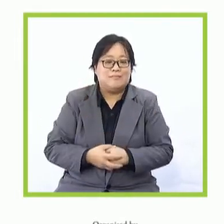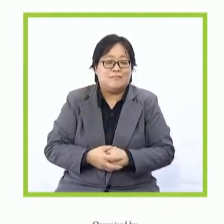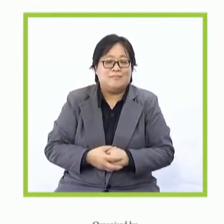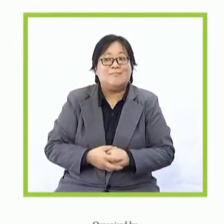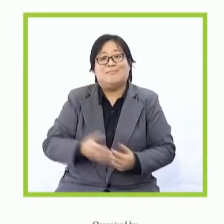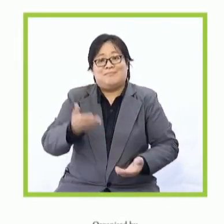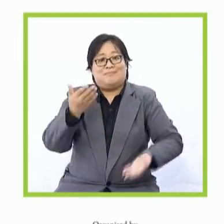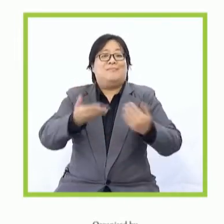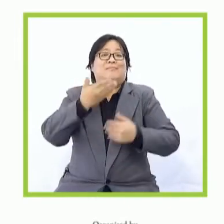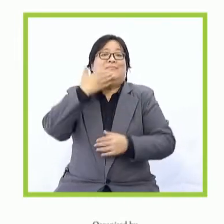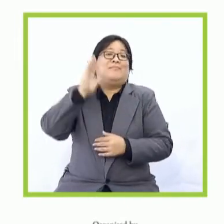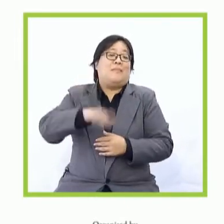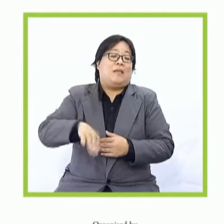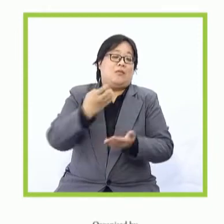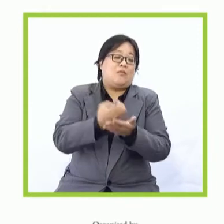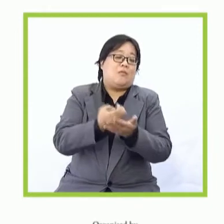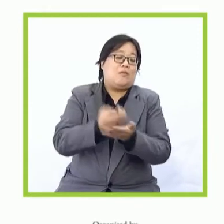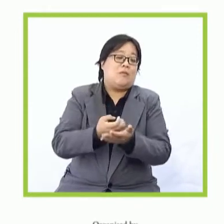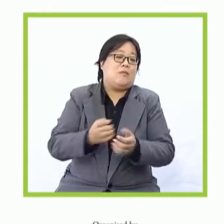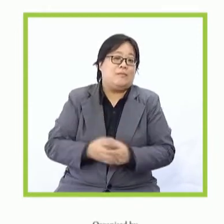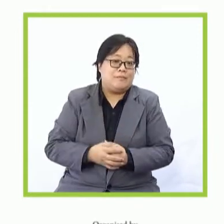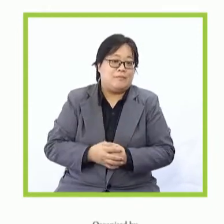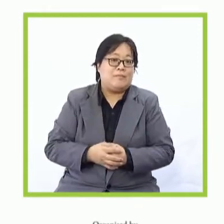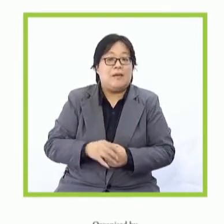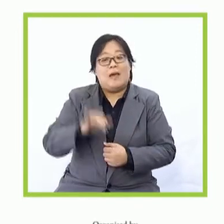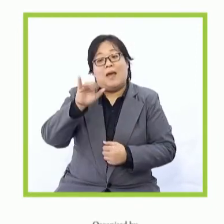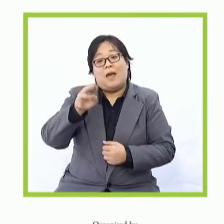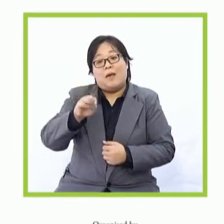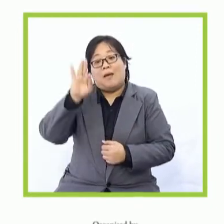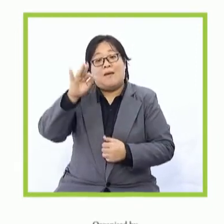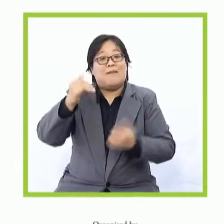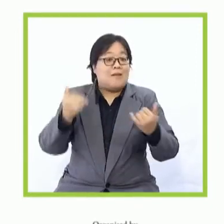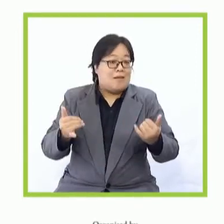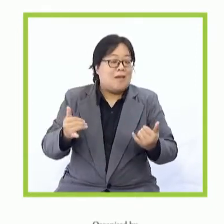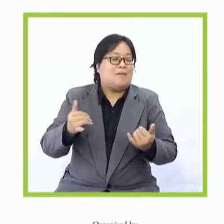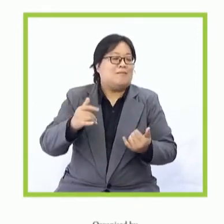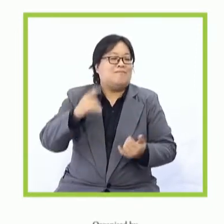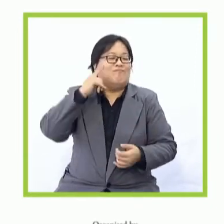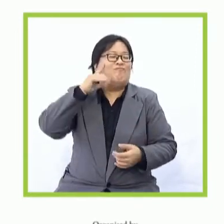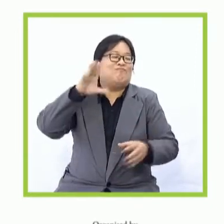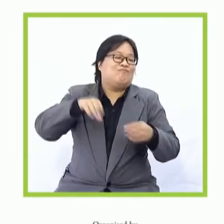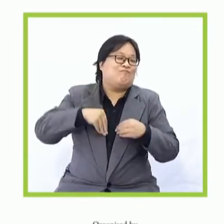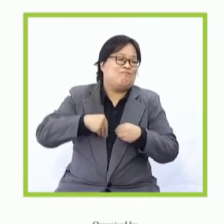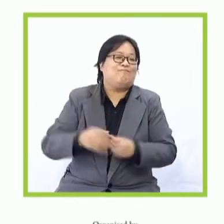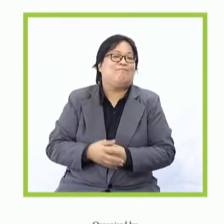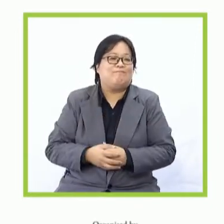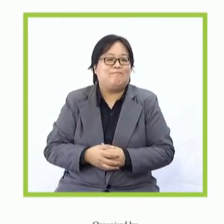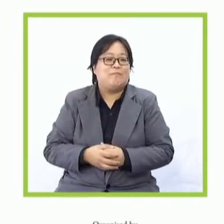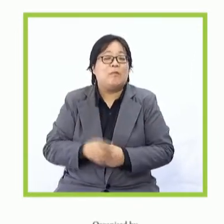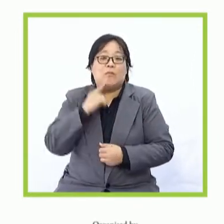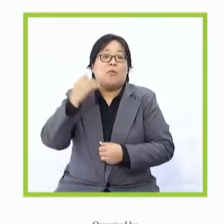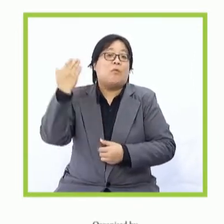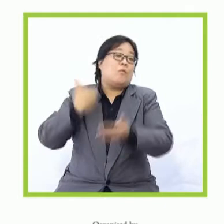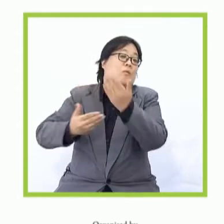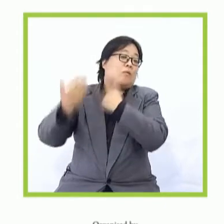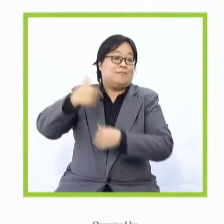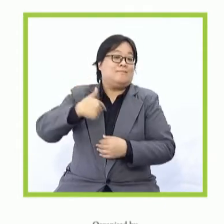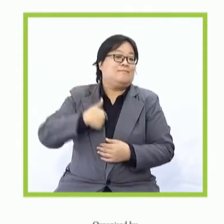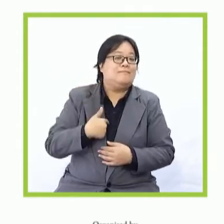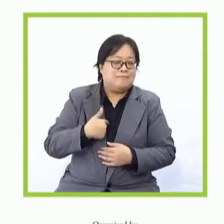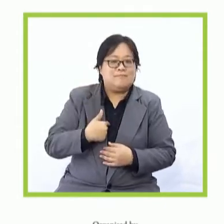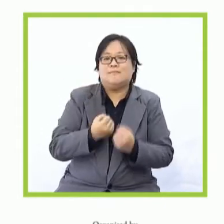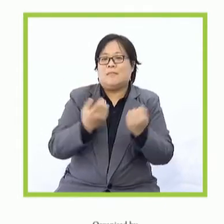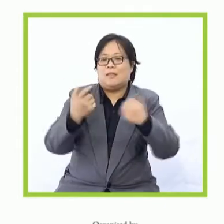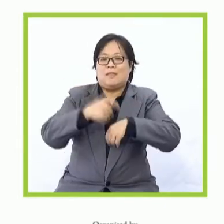even bad for the economy, as even the IMF now recognizes. I used to have to spend a lot